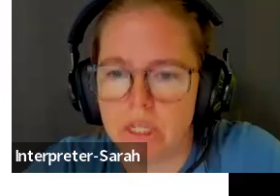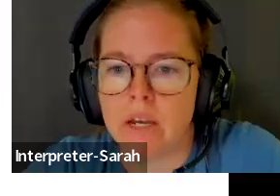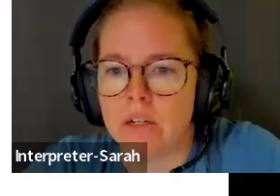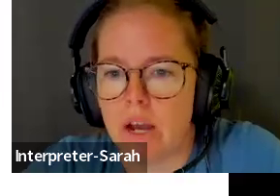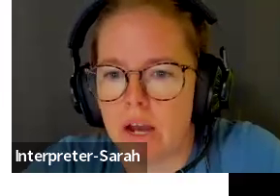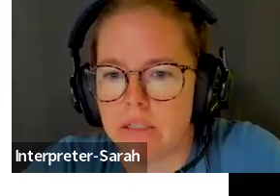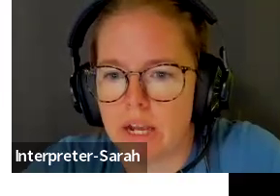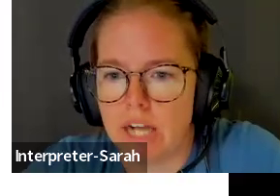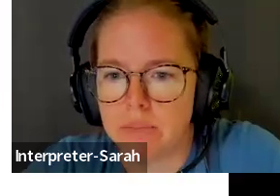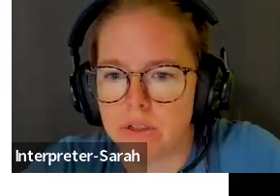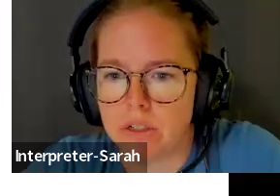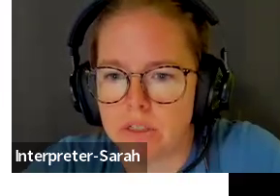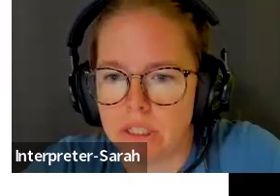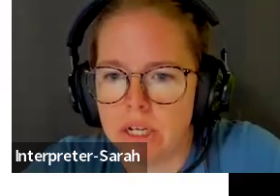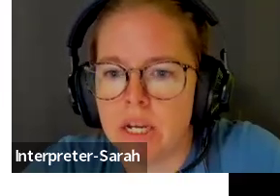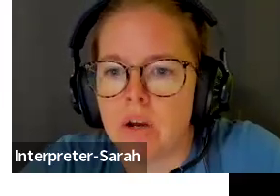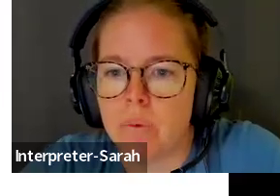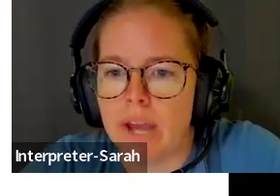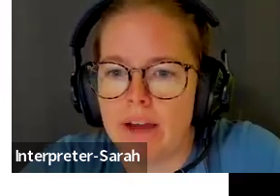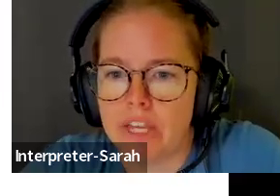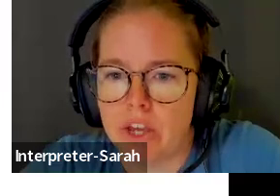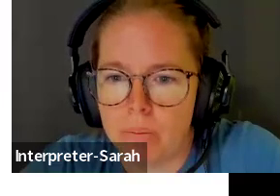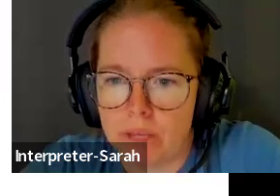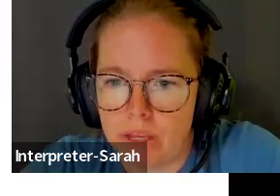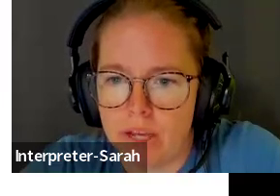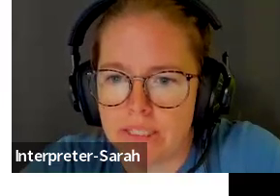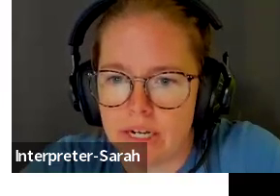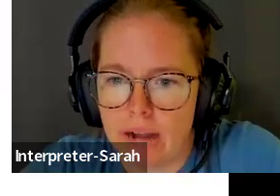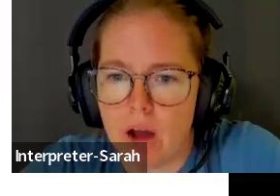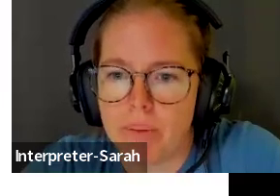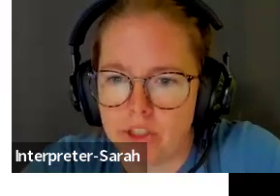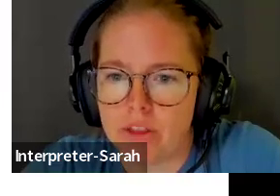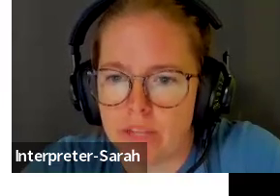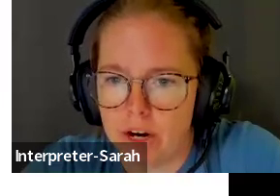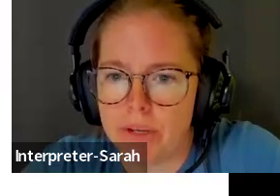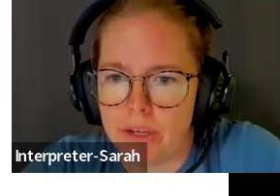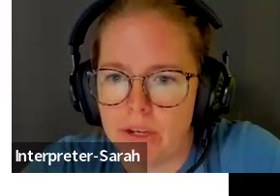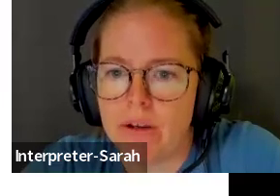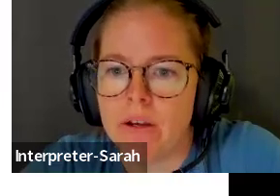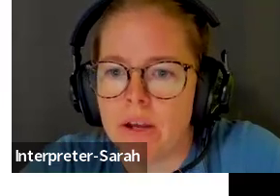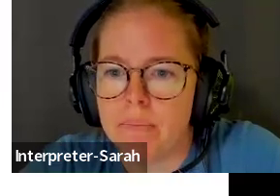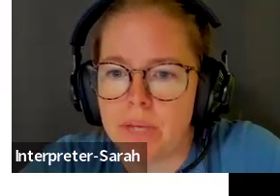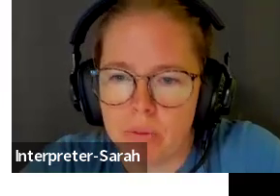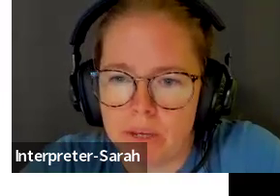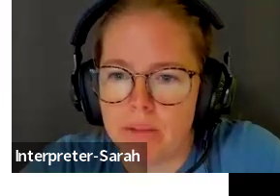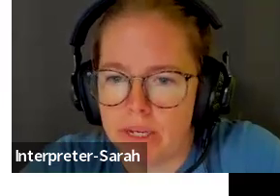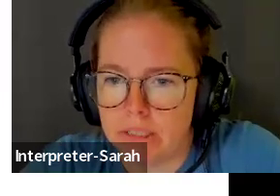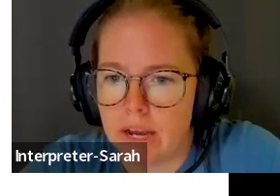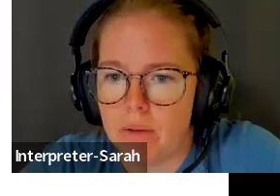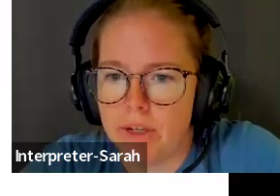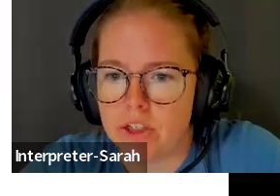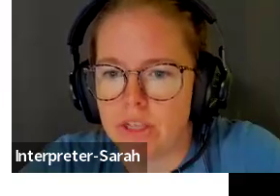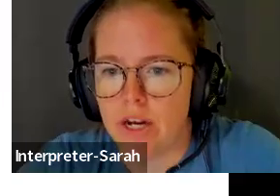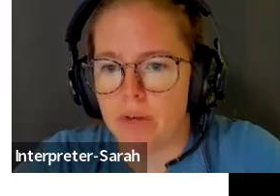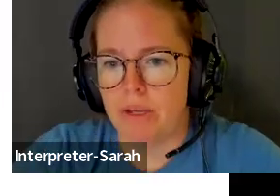with those state hospitals. We have EOP, extended outpatient therapy, BOP, the